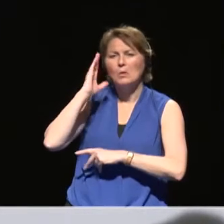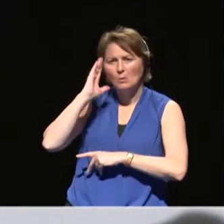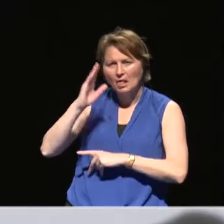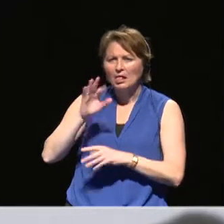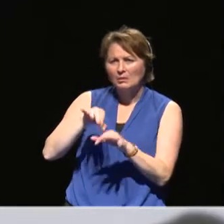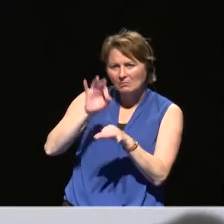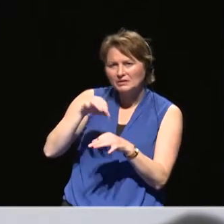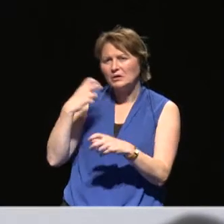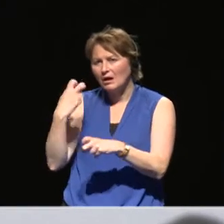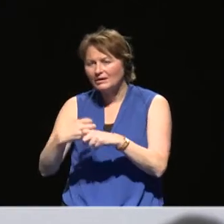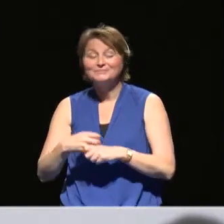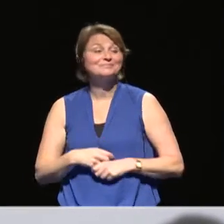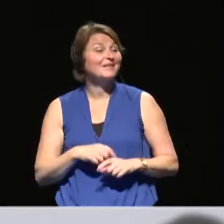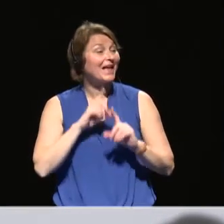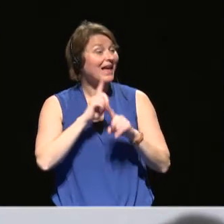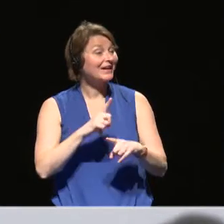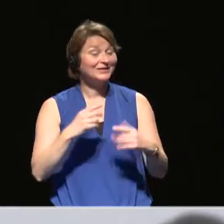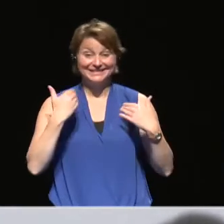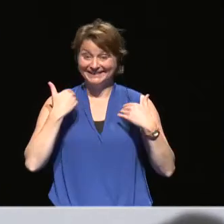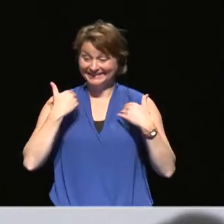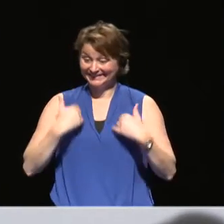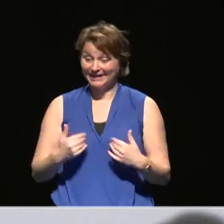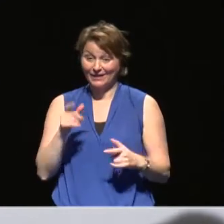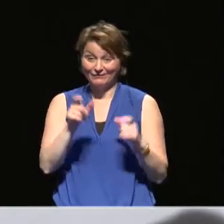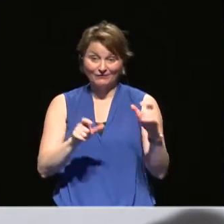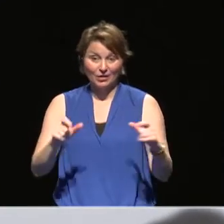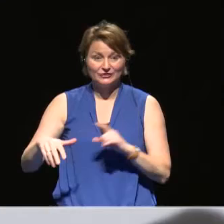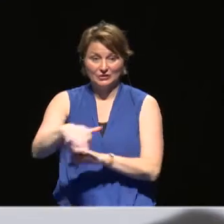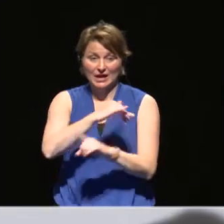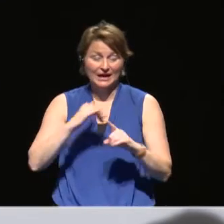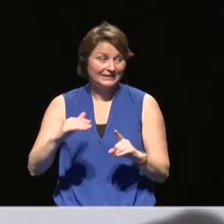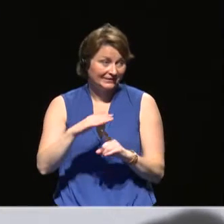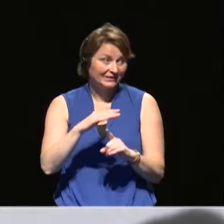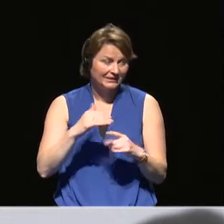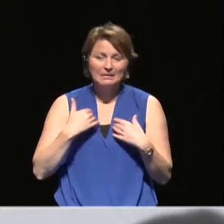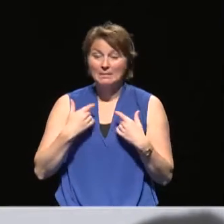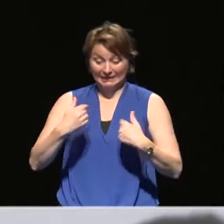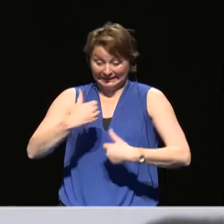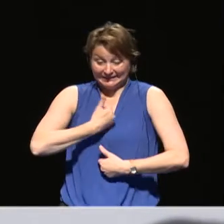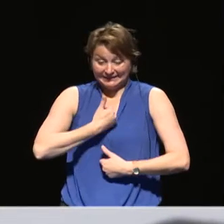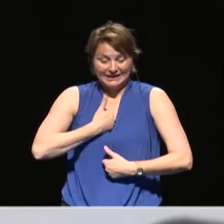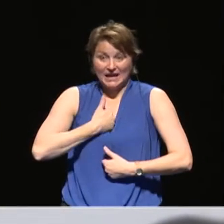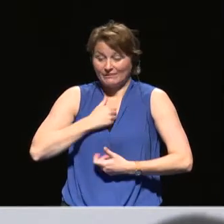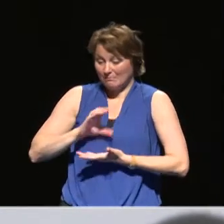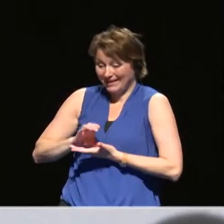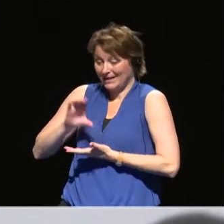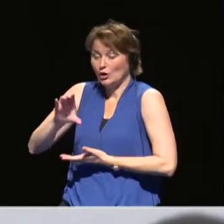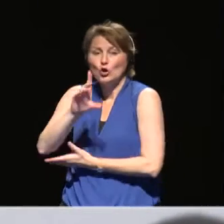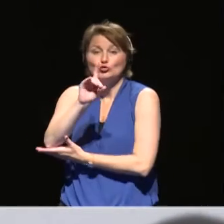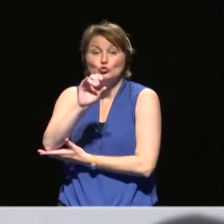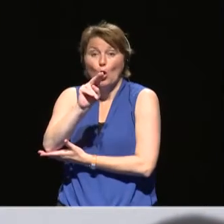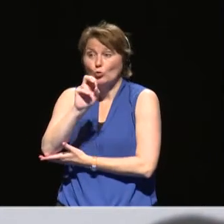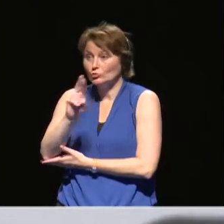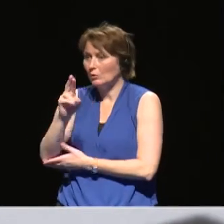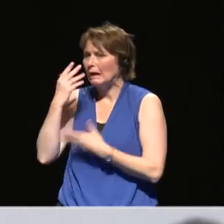on civil society. I'm not a donor, so I don't know why there isn't more support. Certainly there is support for civil